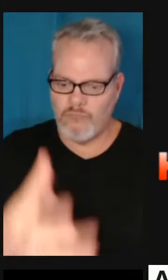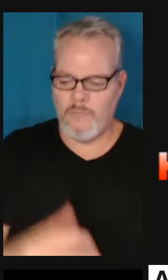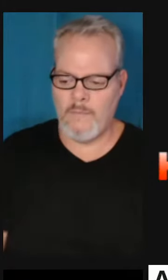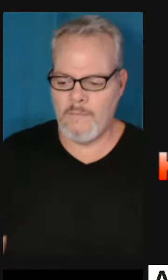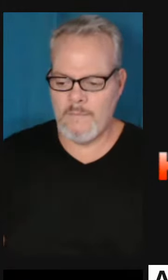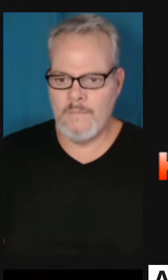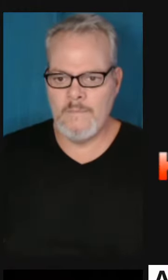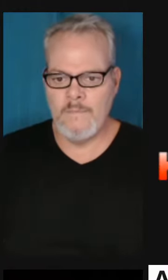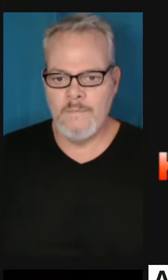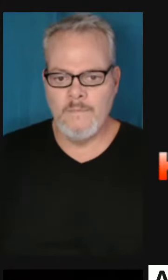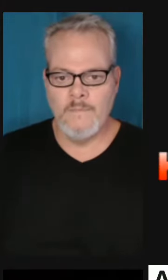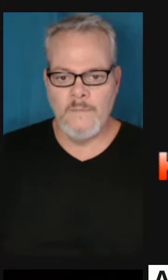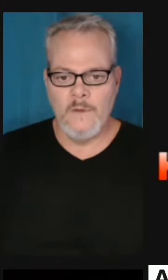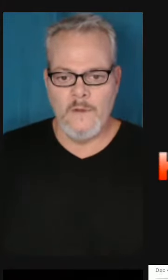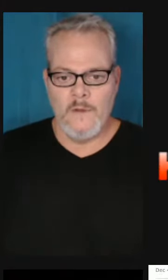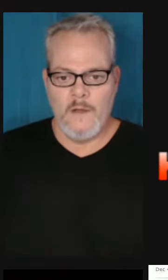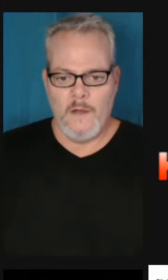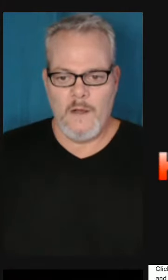Turning to their map,